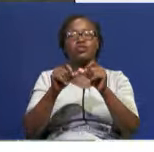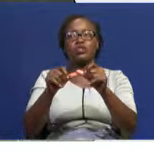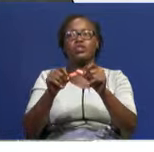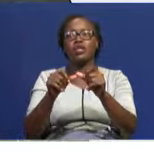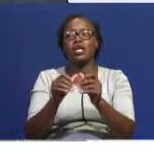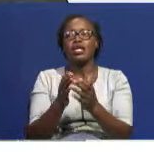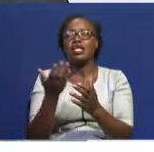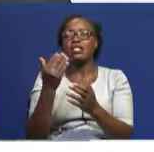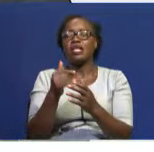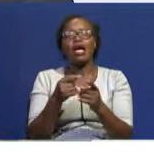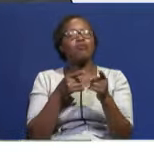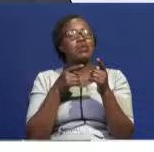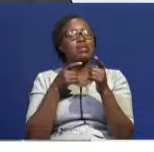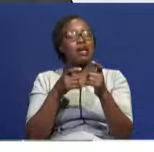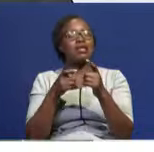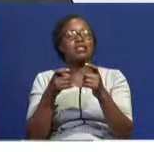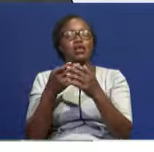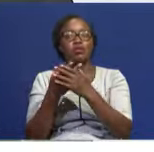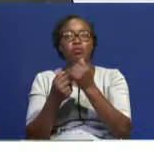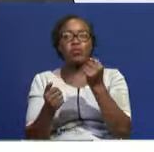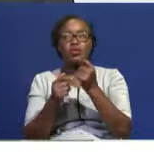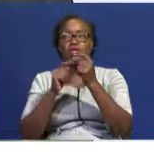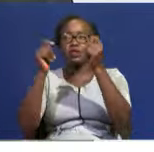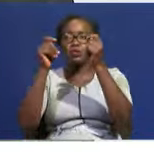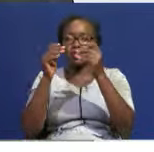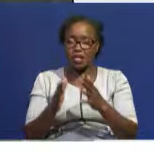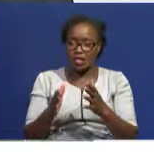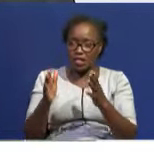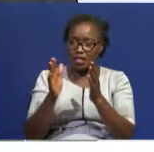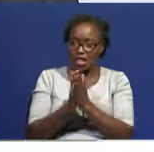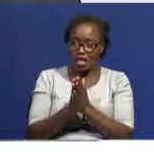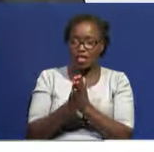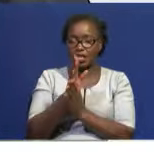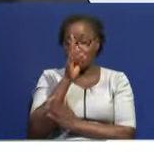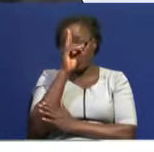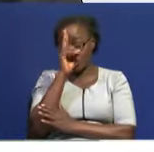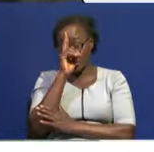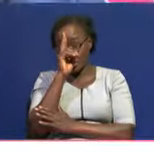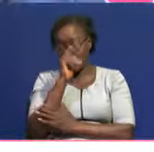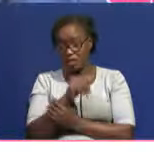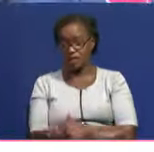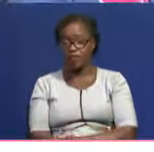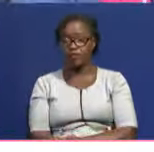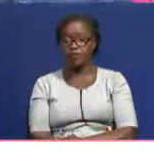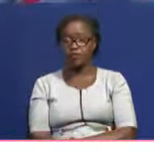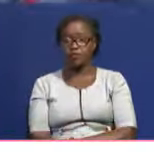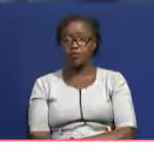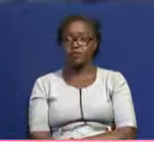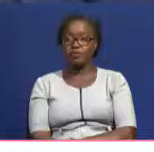been subjected to attacks from both the protesters and the police.